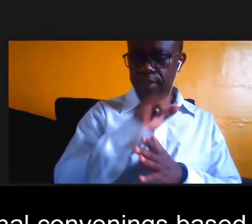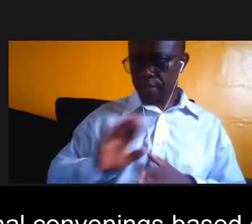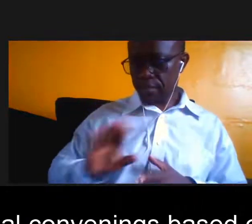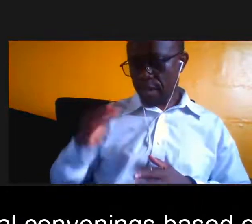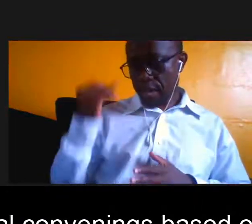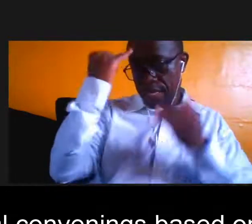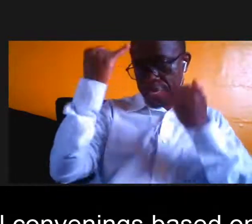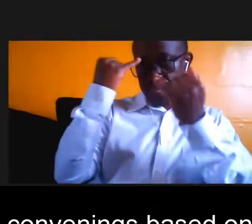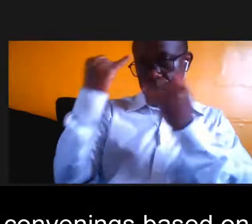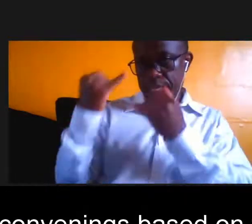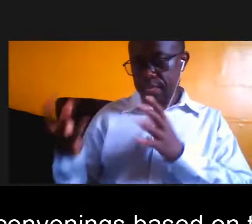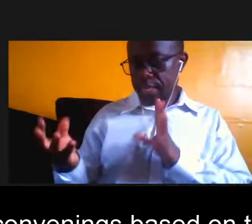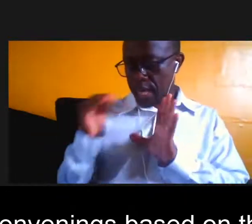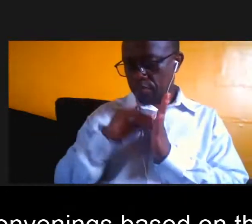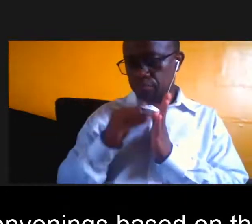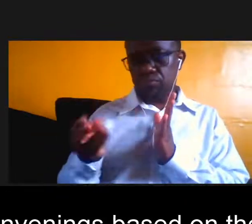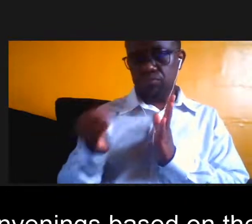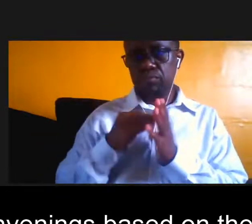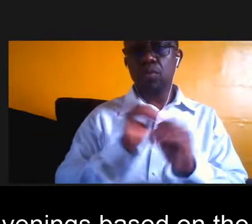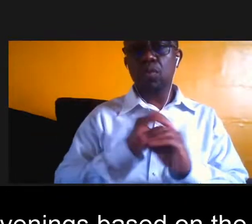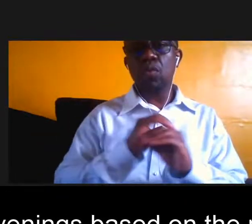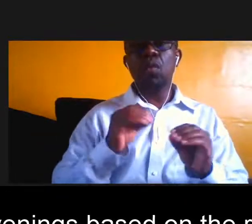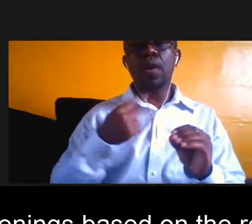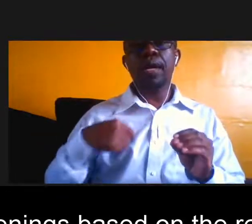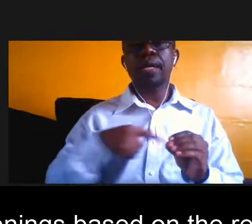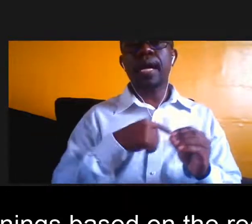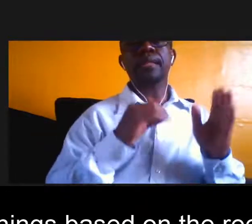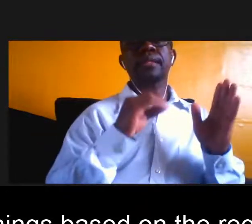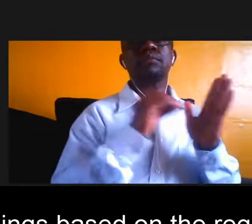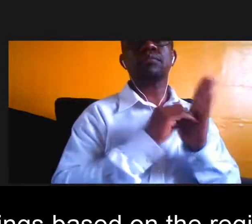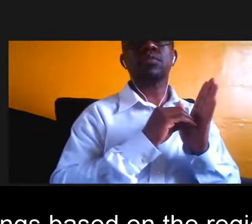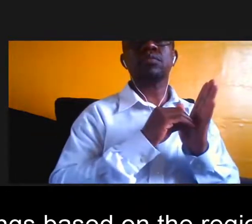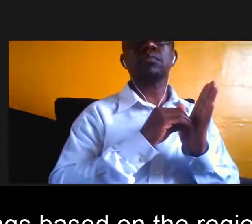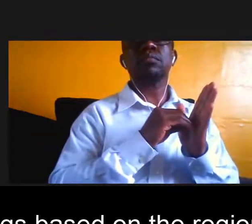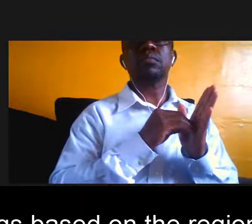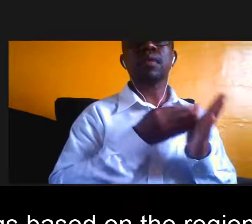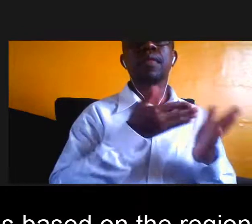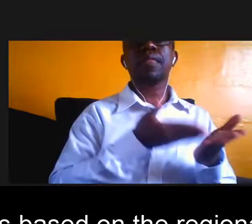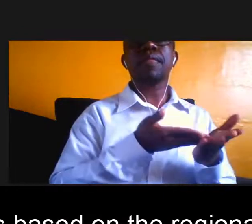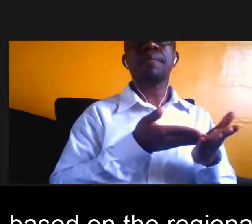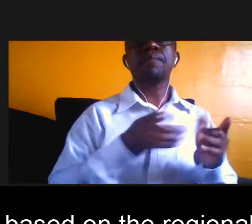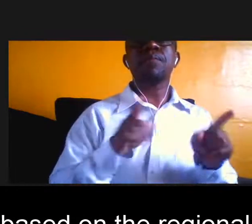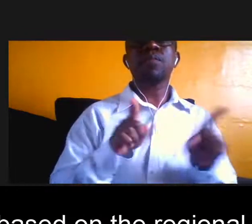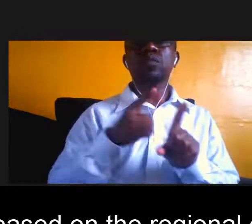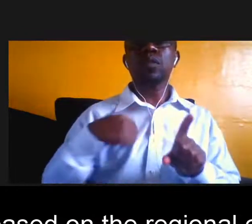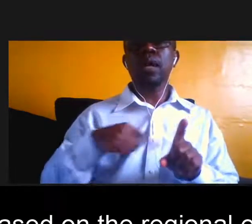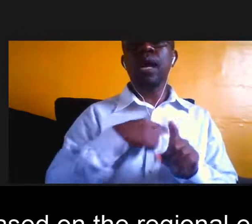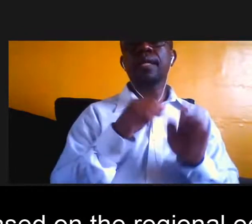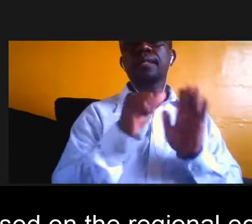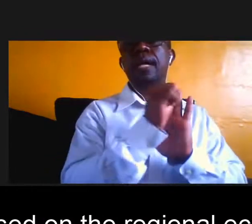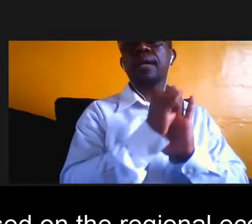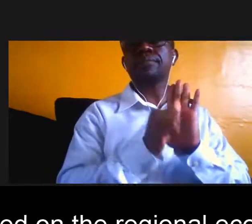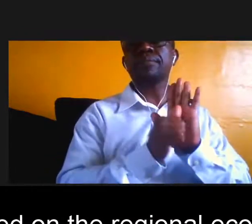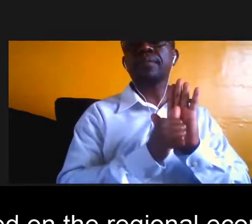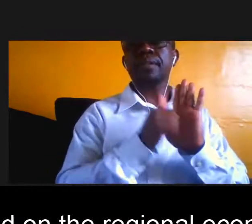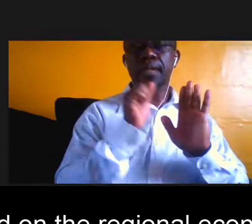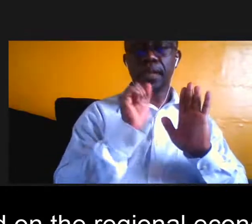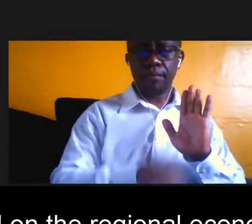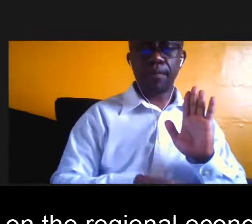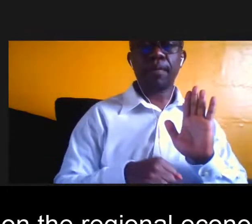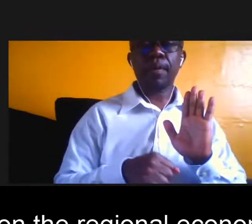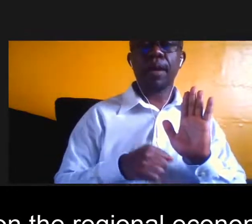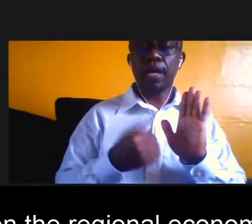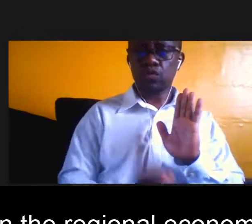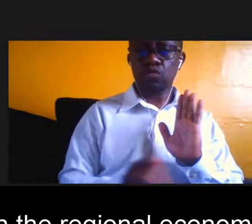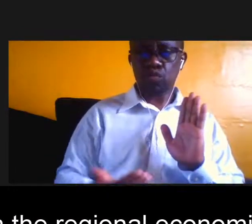ensure we capture it as CSO Forum? And how do we set the agenda on how child participation can be, and give the example? We